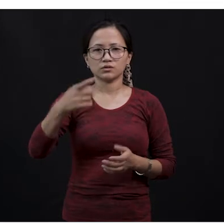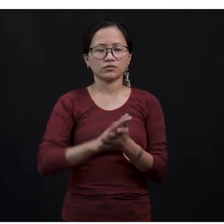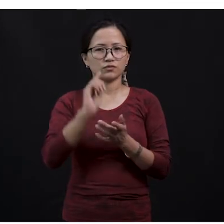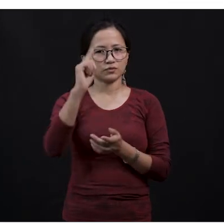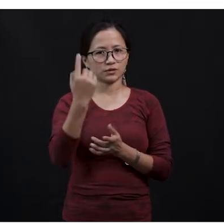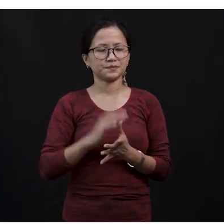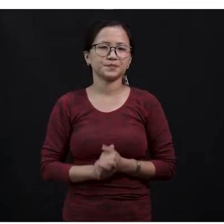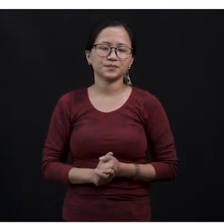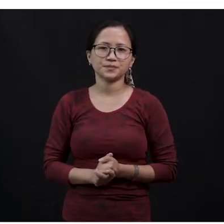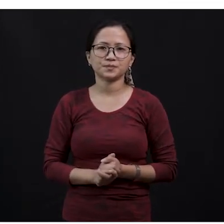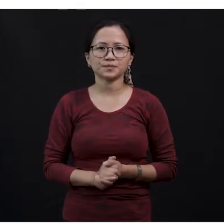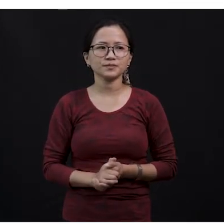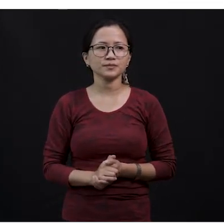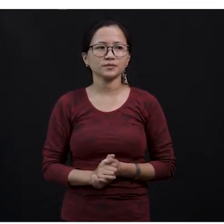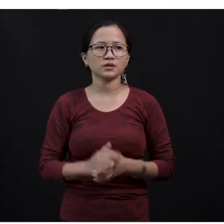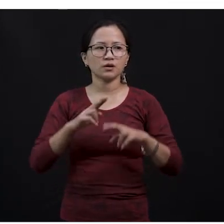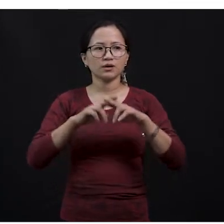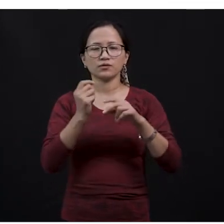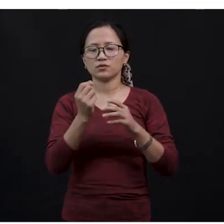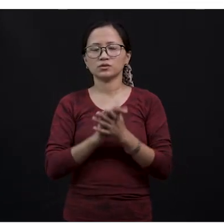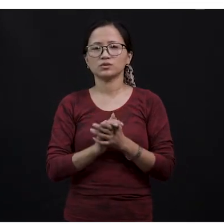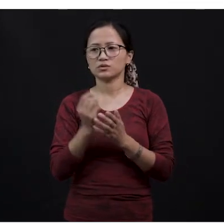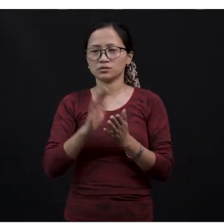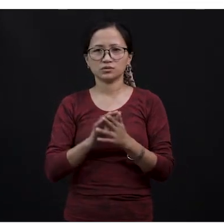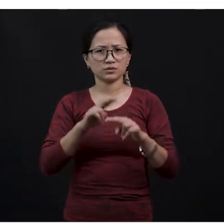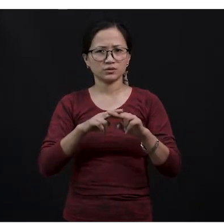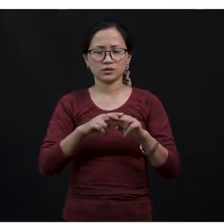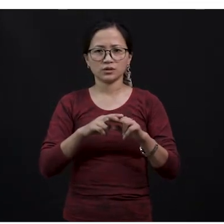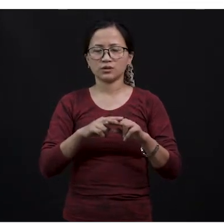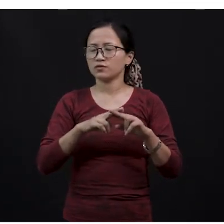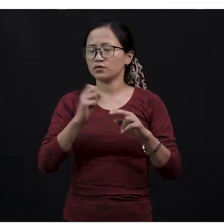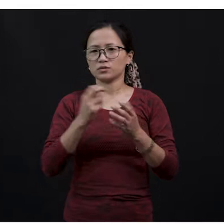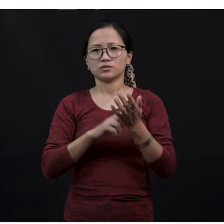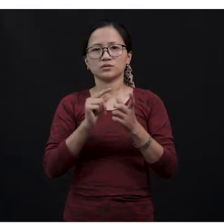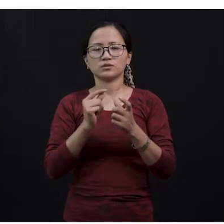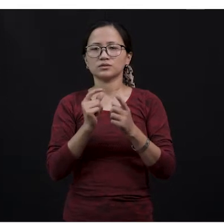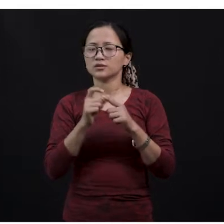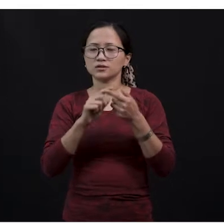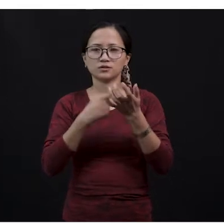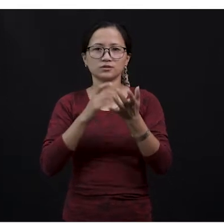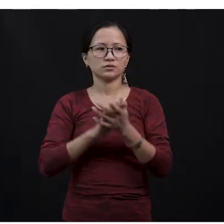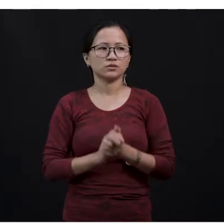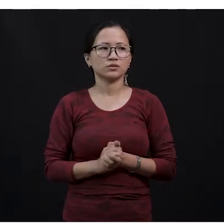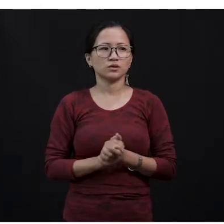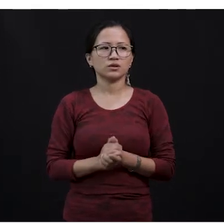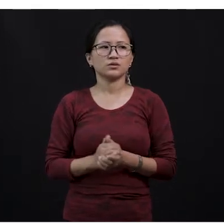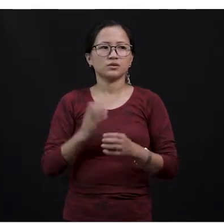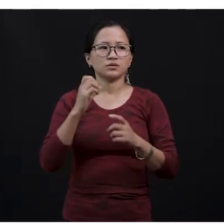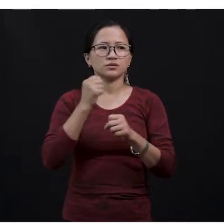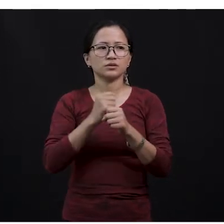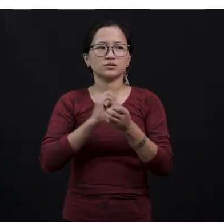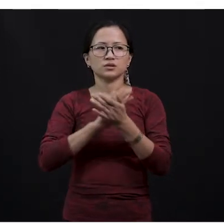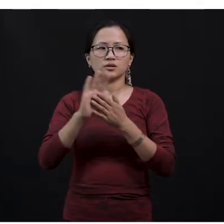first one. So the founder of this Tughlaq dynasty was Ghiyasuddin Tughlaq, and